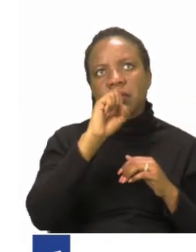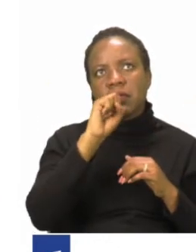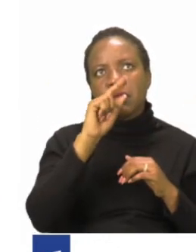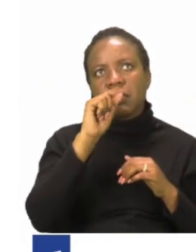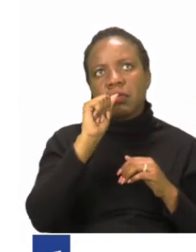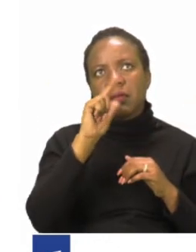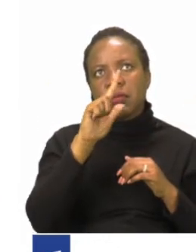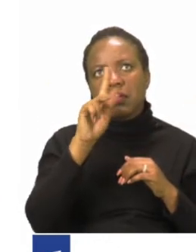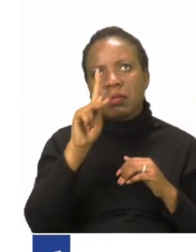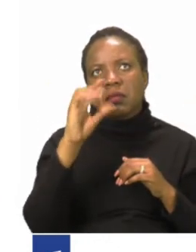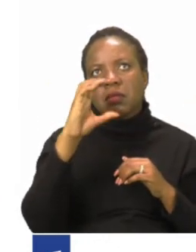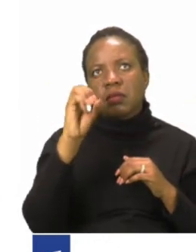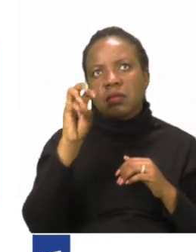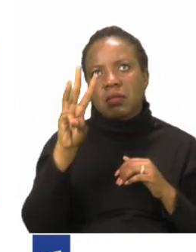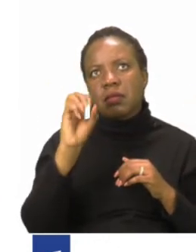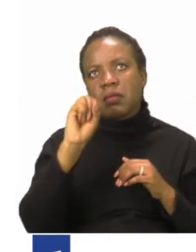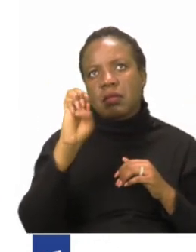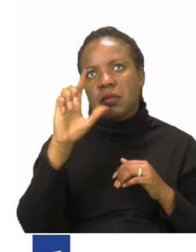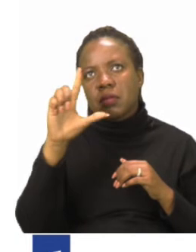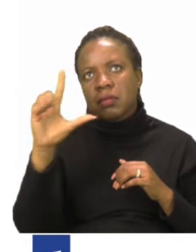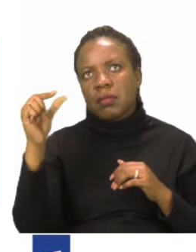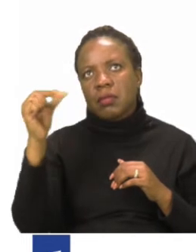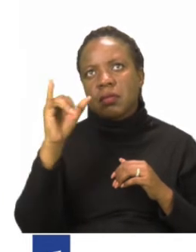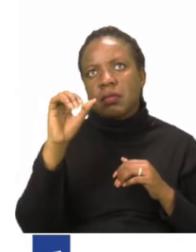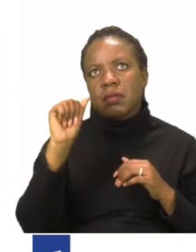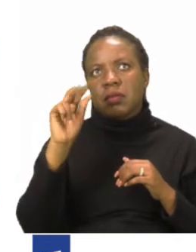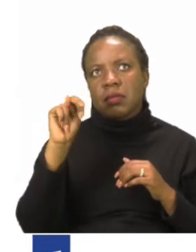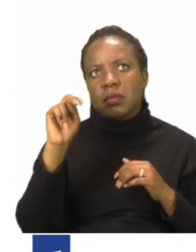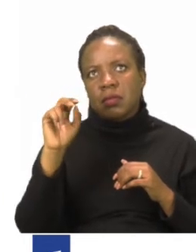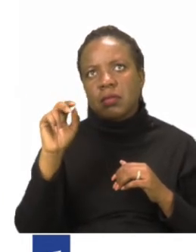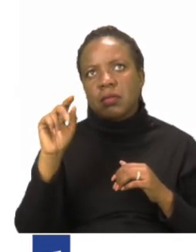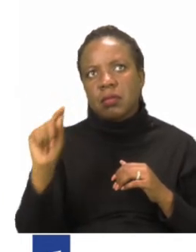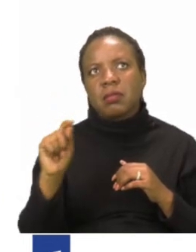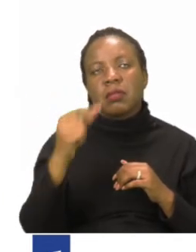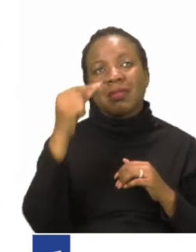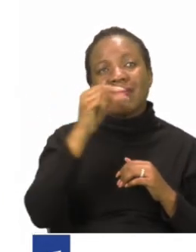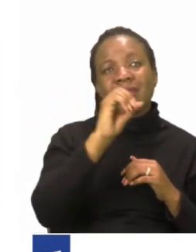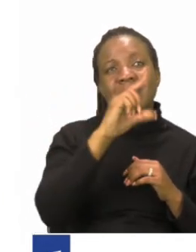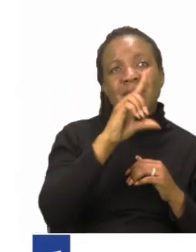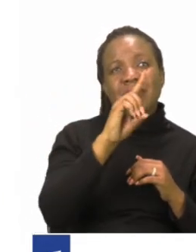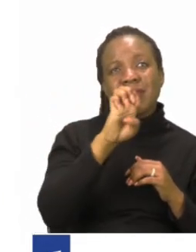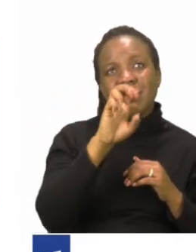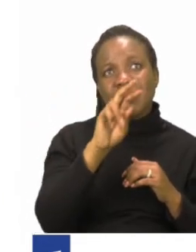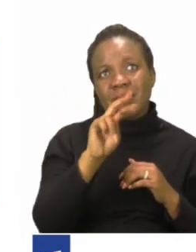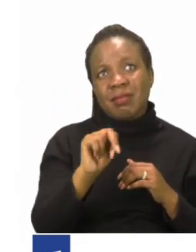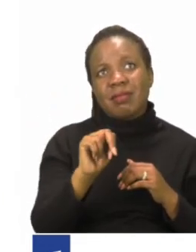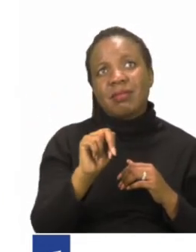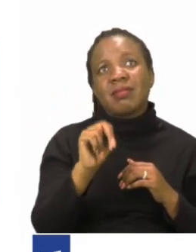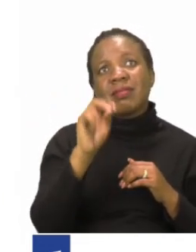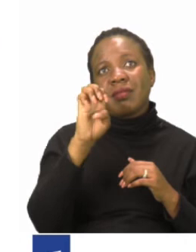eggs, harp, and chopped. Now these are the words that we have to look for.